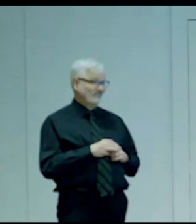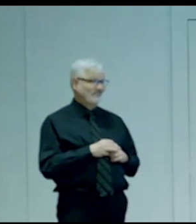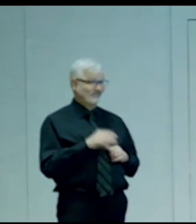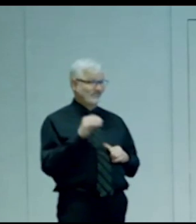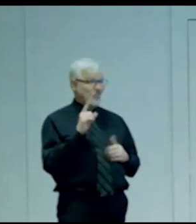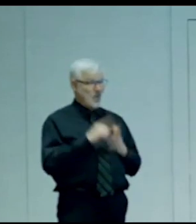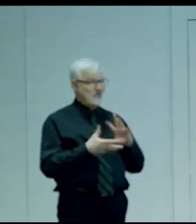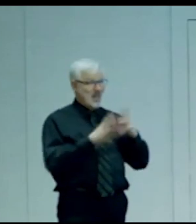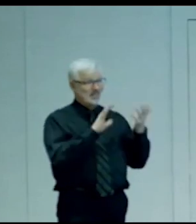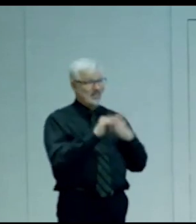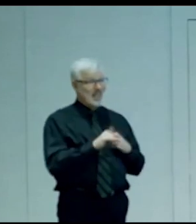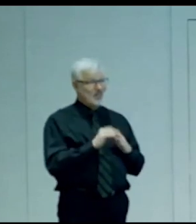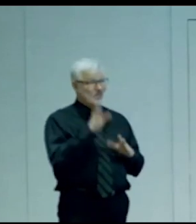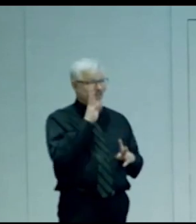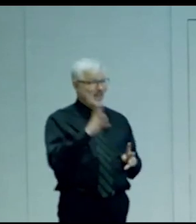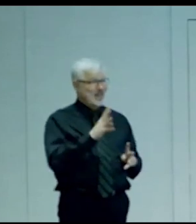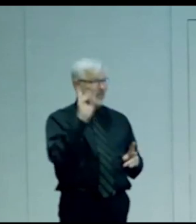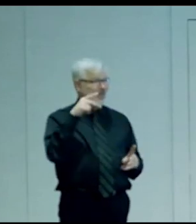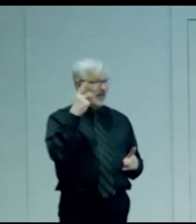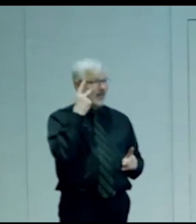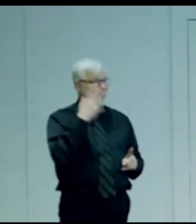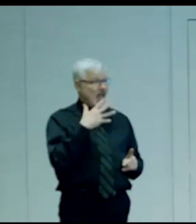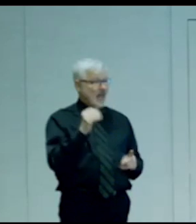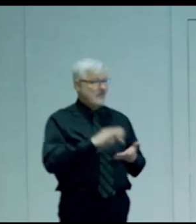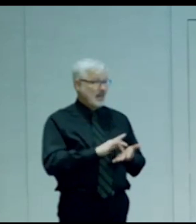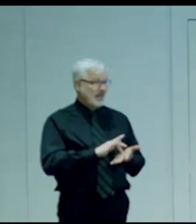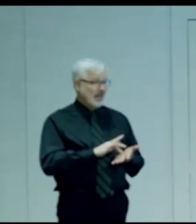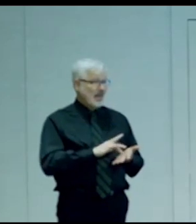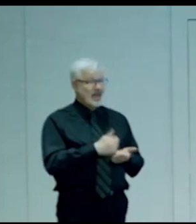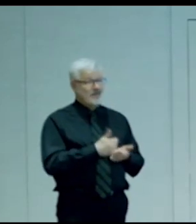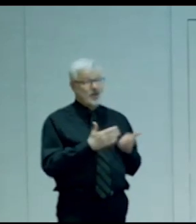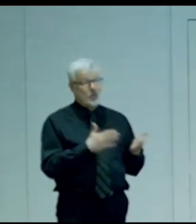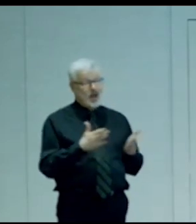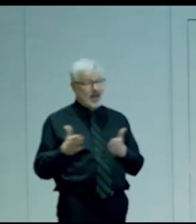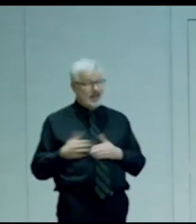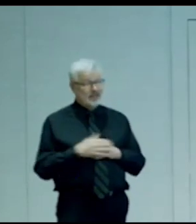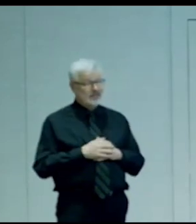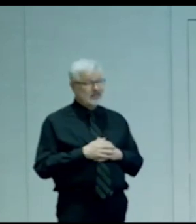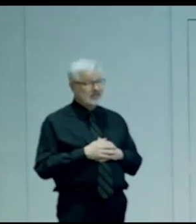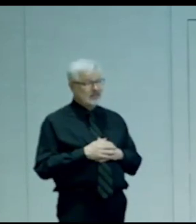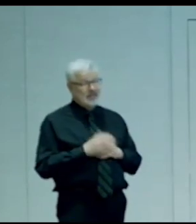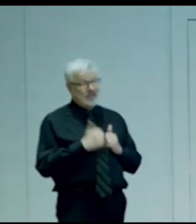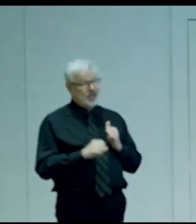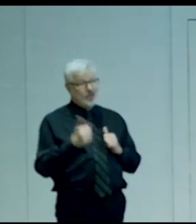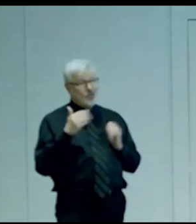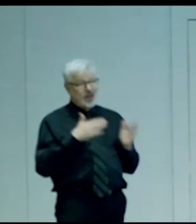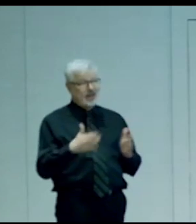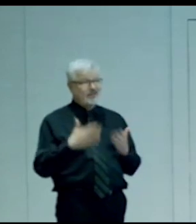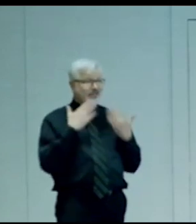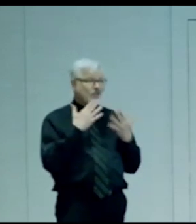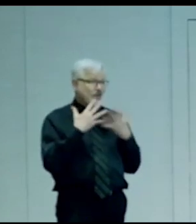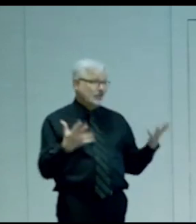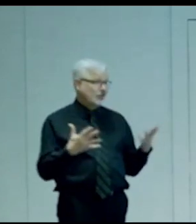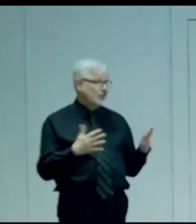created politically and medically and every other way. Every other way. Thank you very